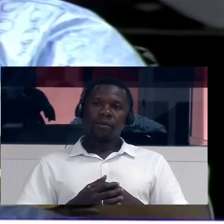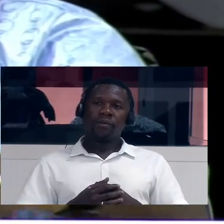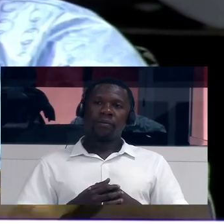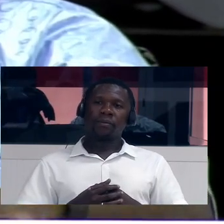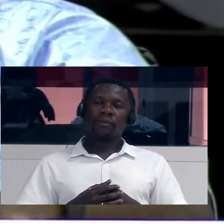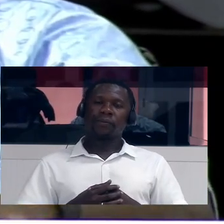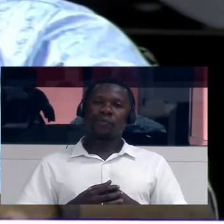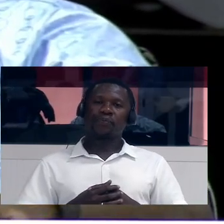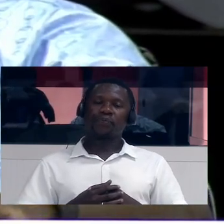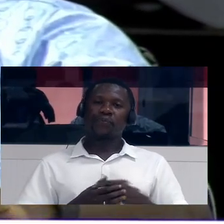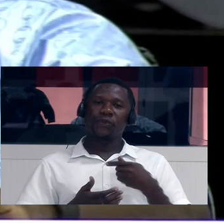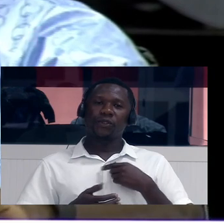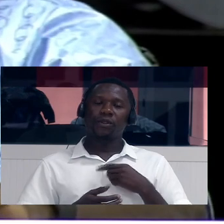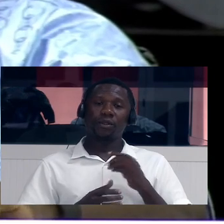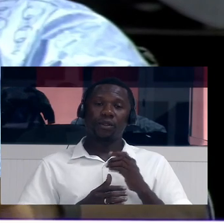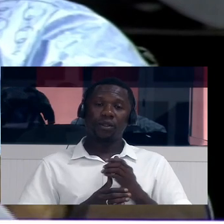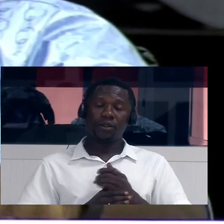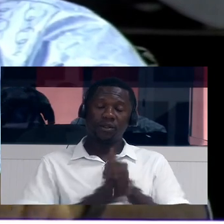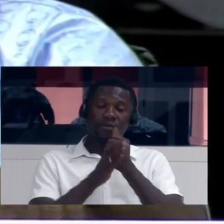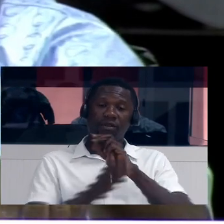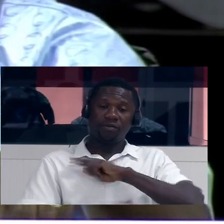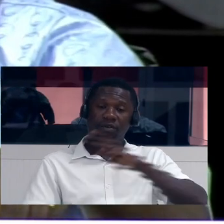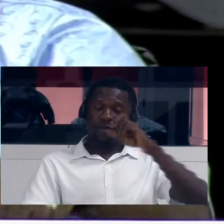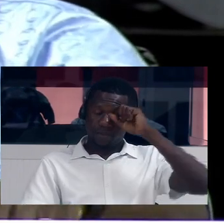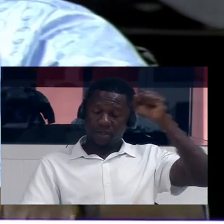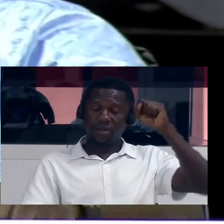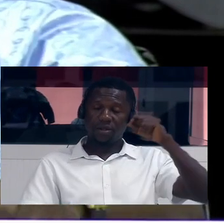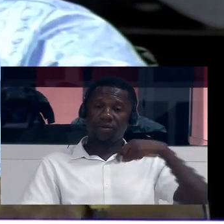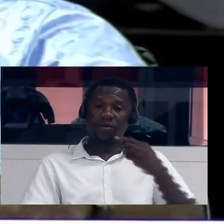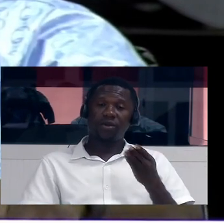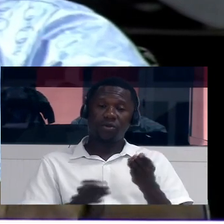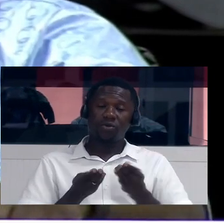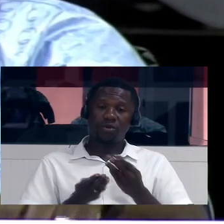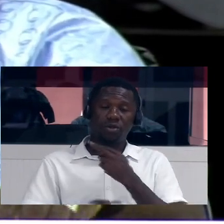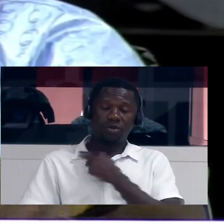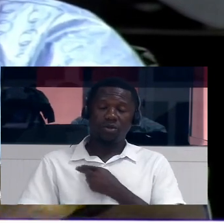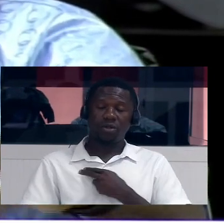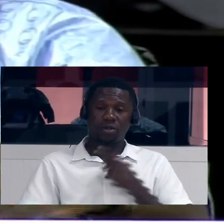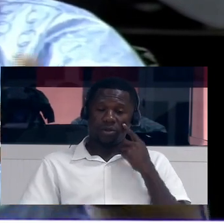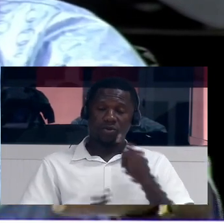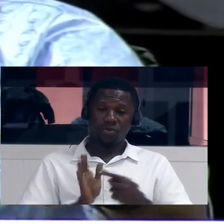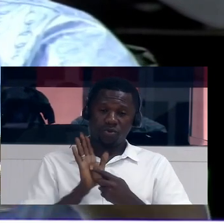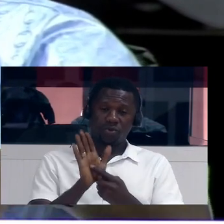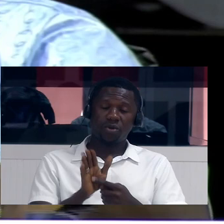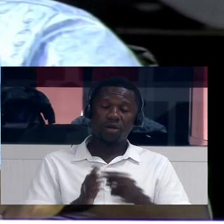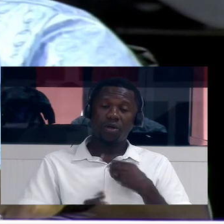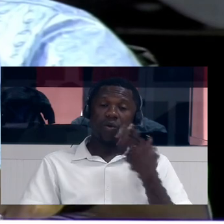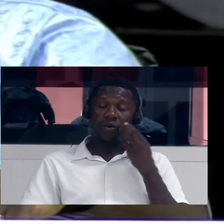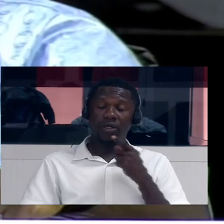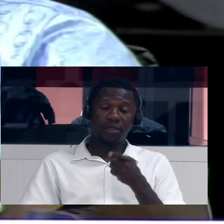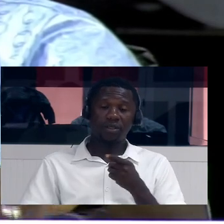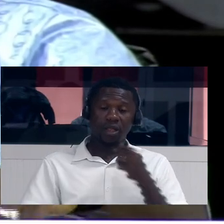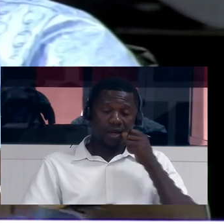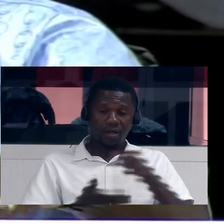the deputy president, the vice president of the Students' Union, indicated that when this letter was taken to